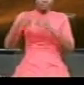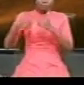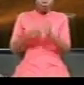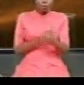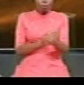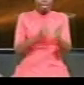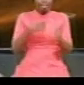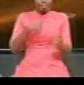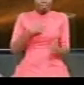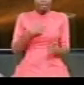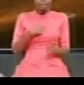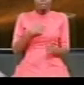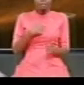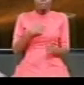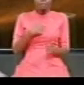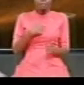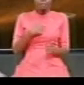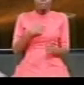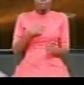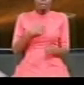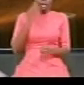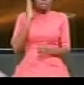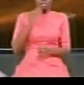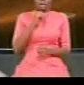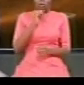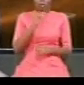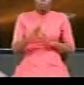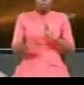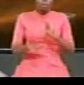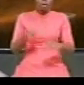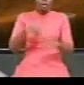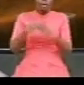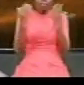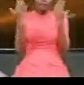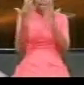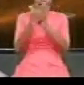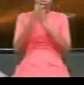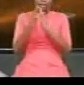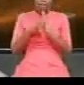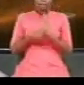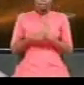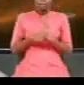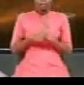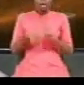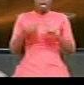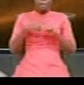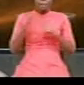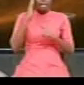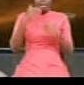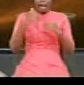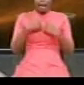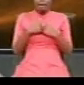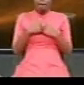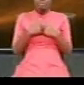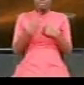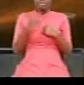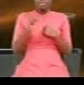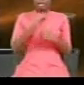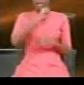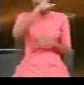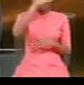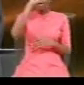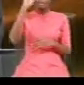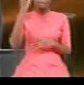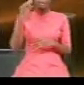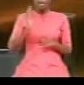that followeth me shall not walk in darkness, but shall have the